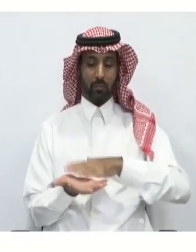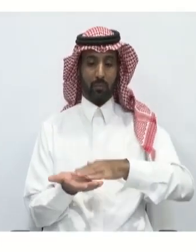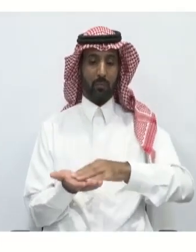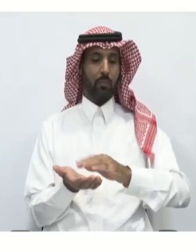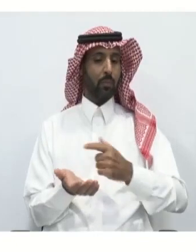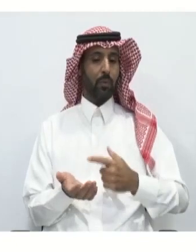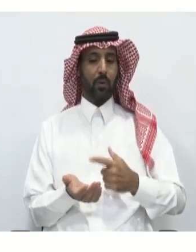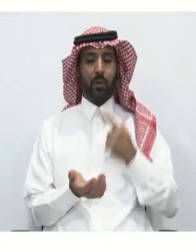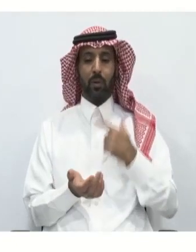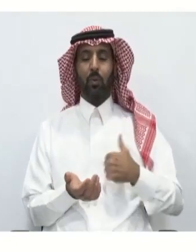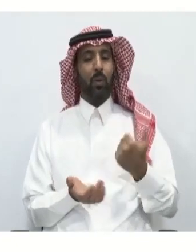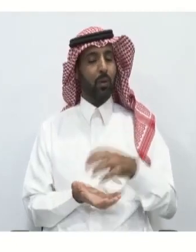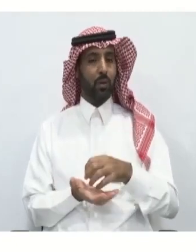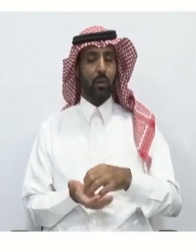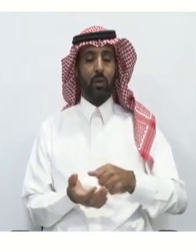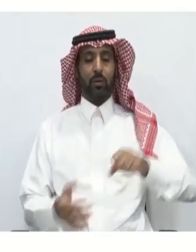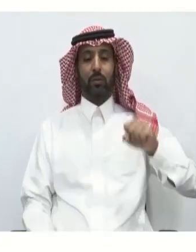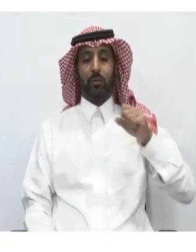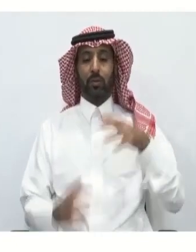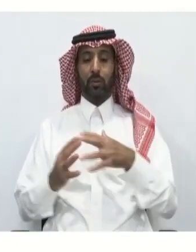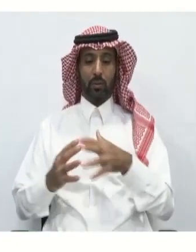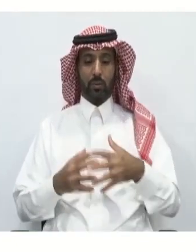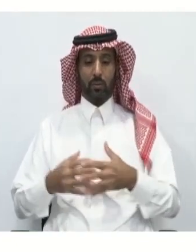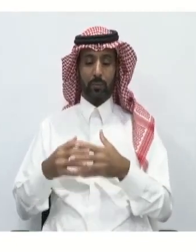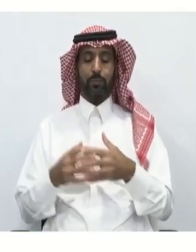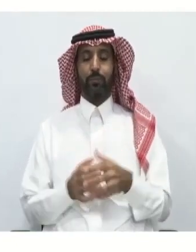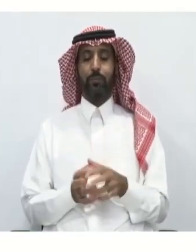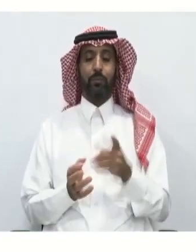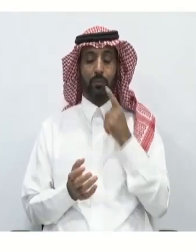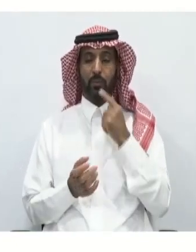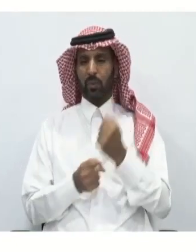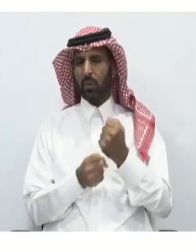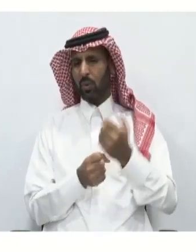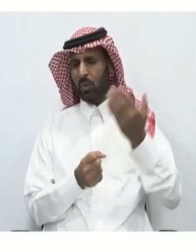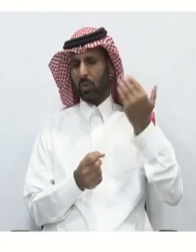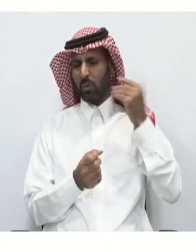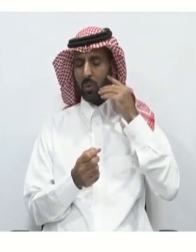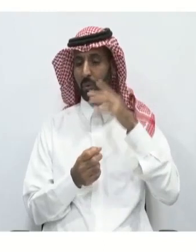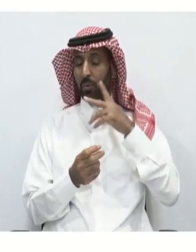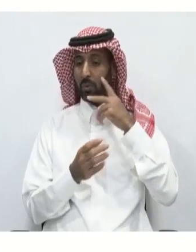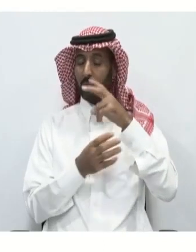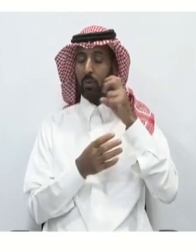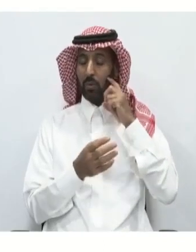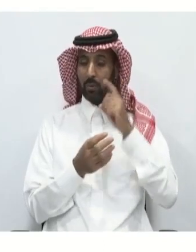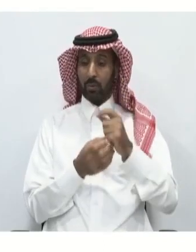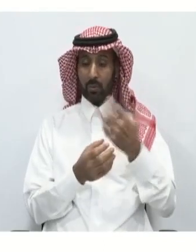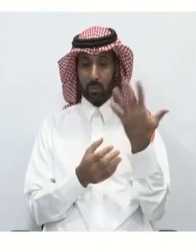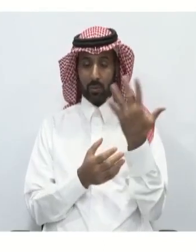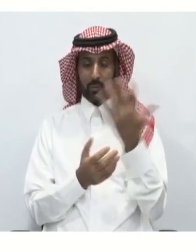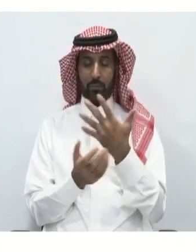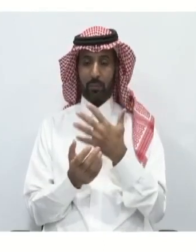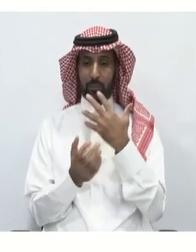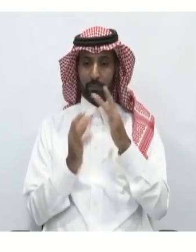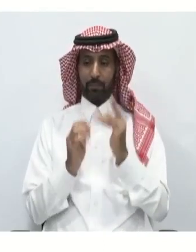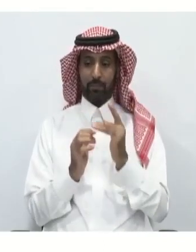Bay Camps in St. John in the U.S. Virgin Islands is one of the oldest and most acclaimed green hotels in the world. The first of